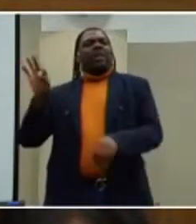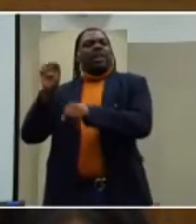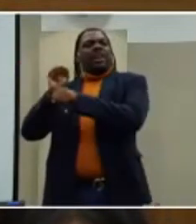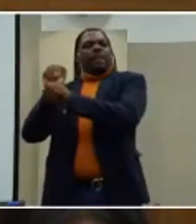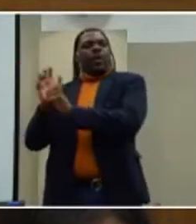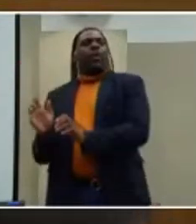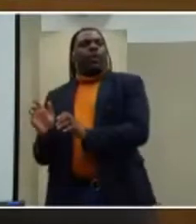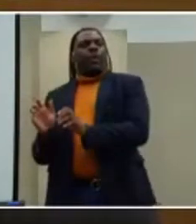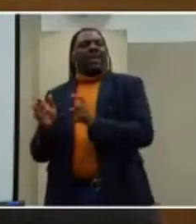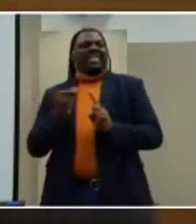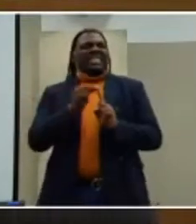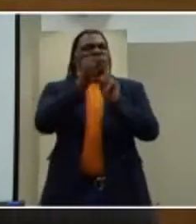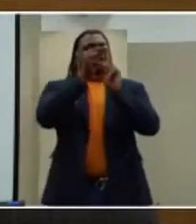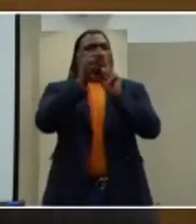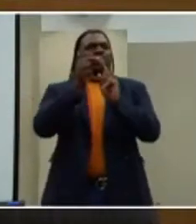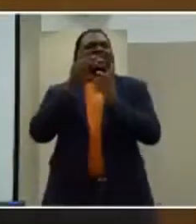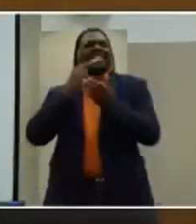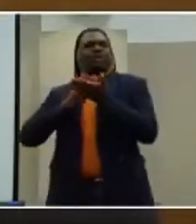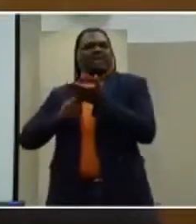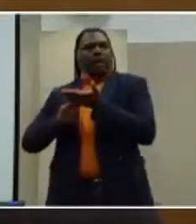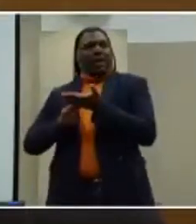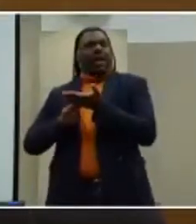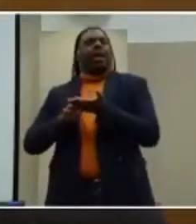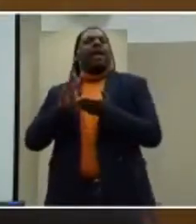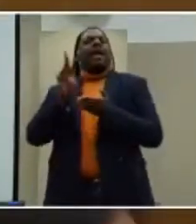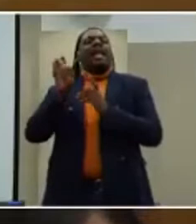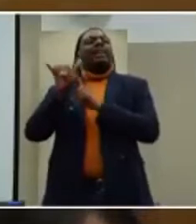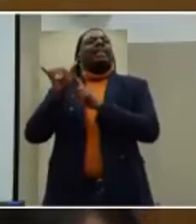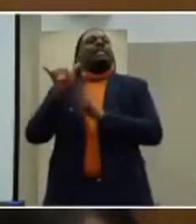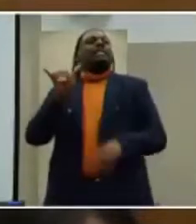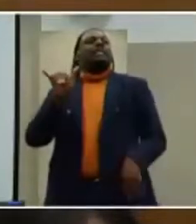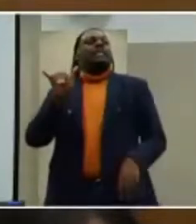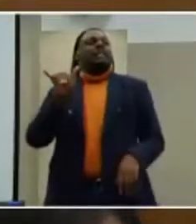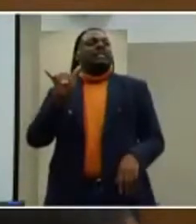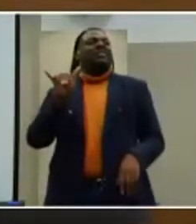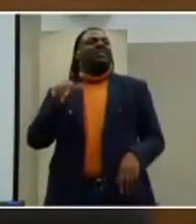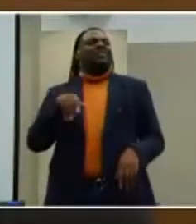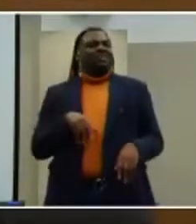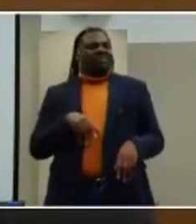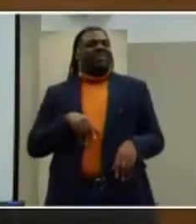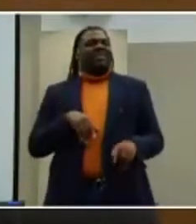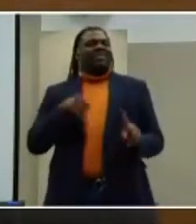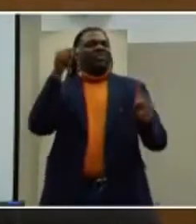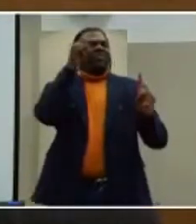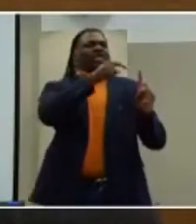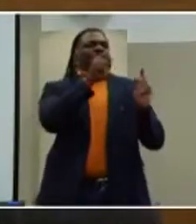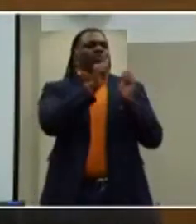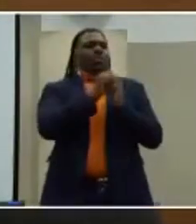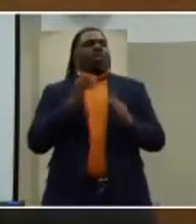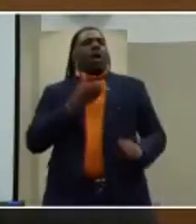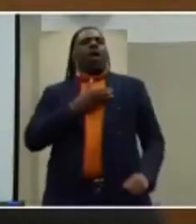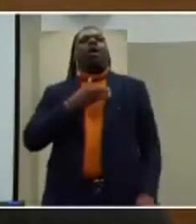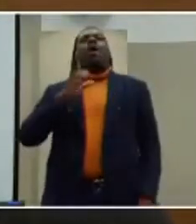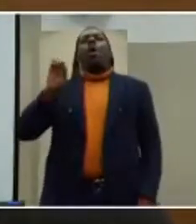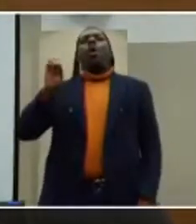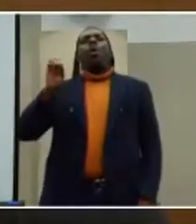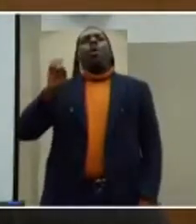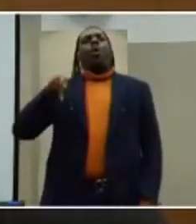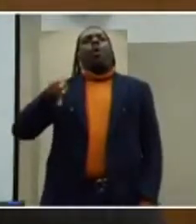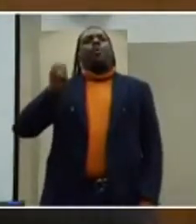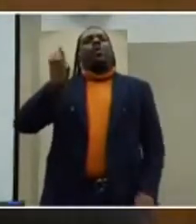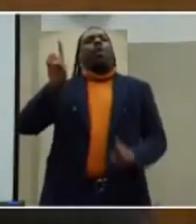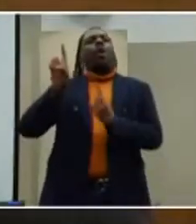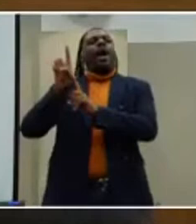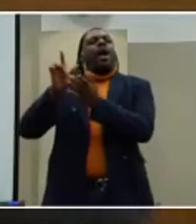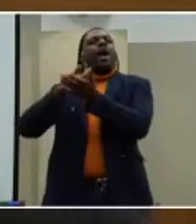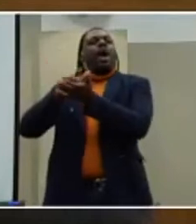have Special Secretary Keller, whom the Lieutenant Governor announced. She's with our Opioid Operational